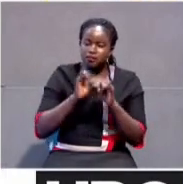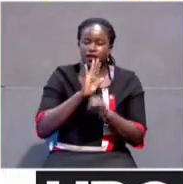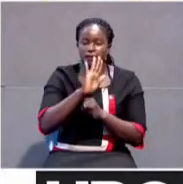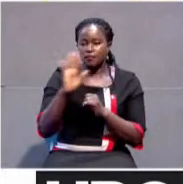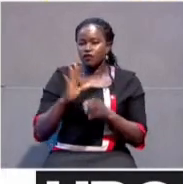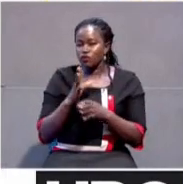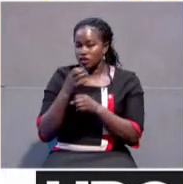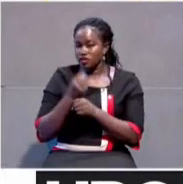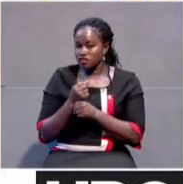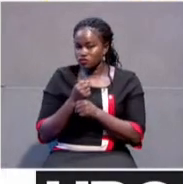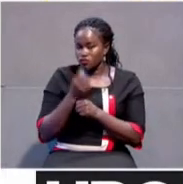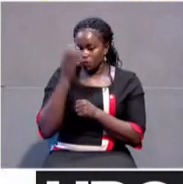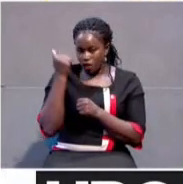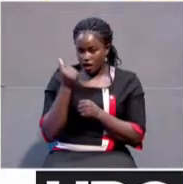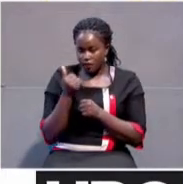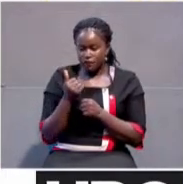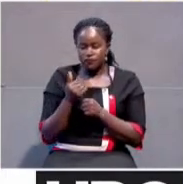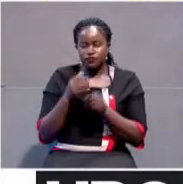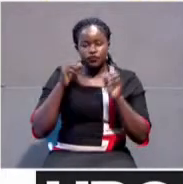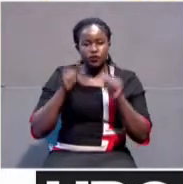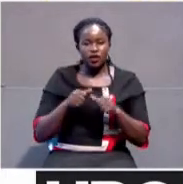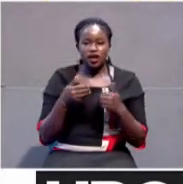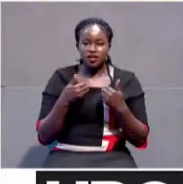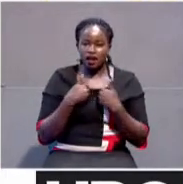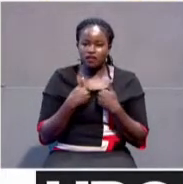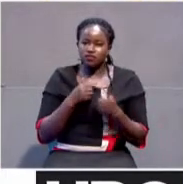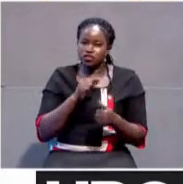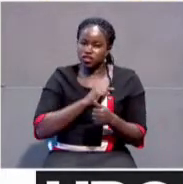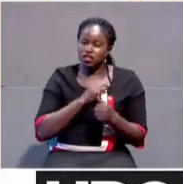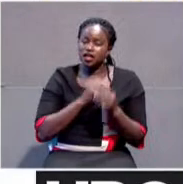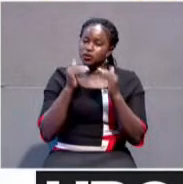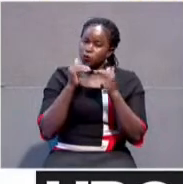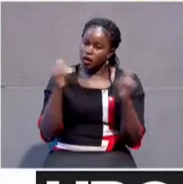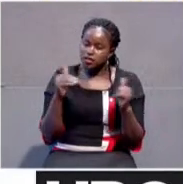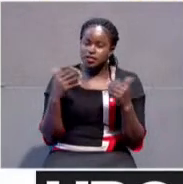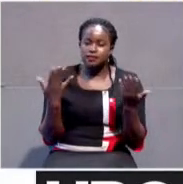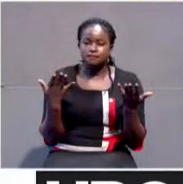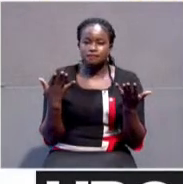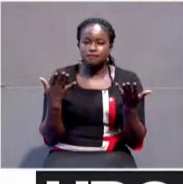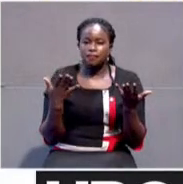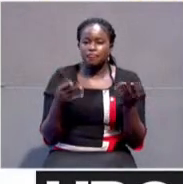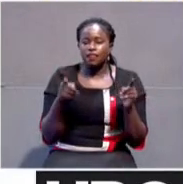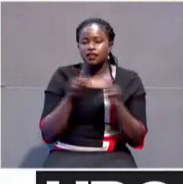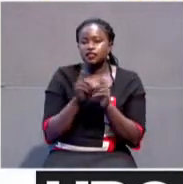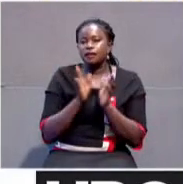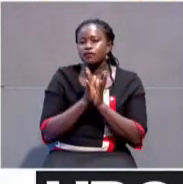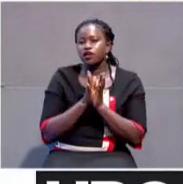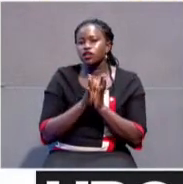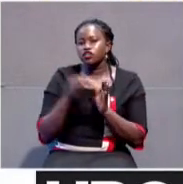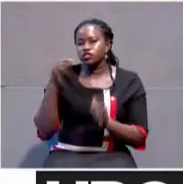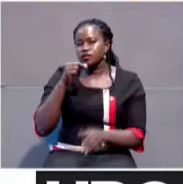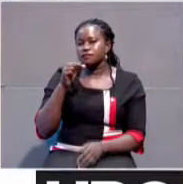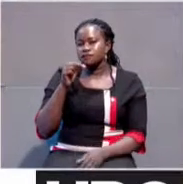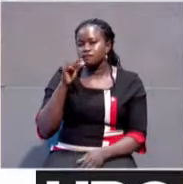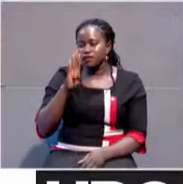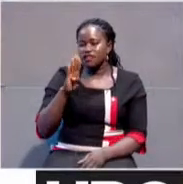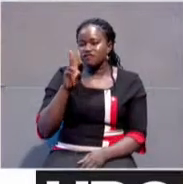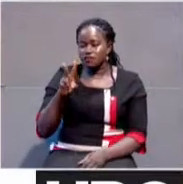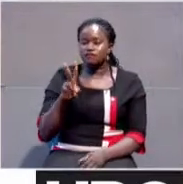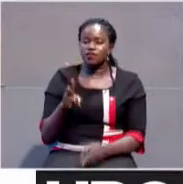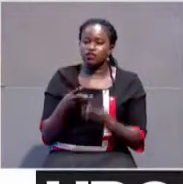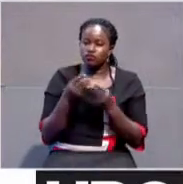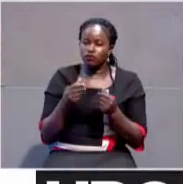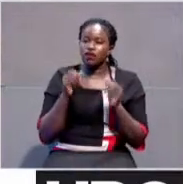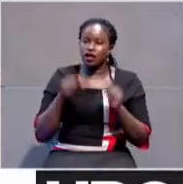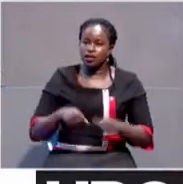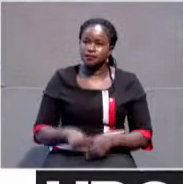so that we can have gender equality and gender-based violence addressed. Women